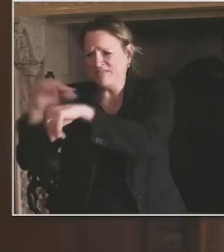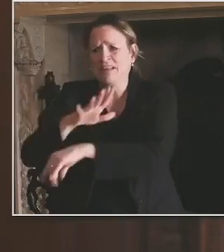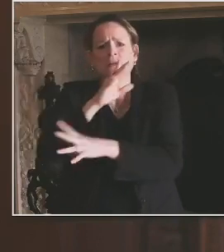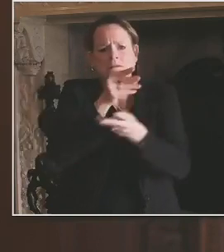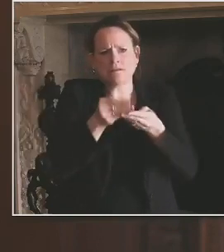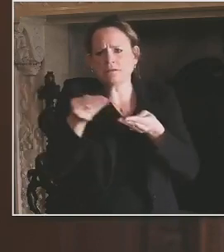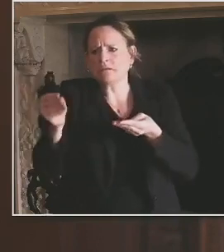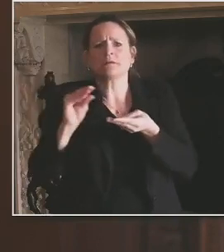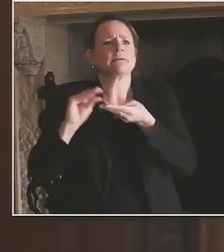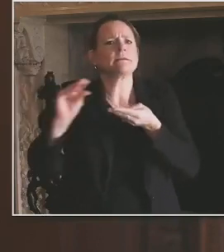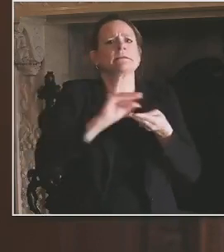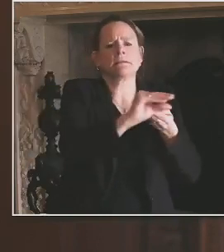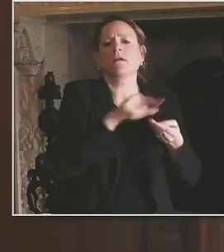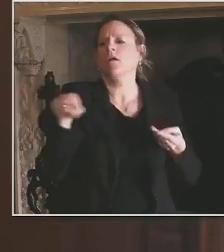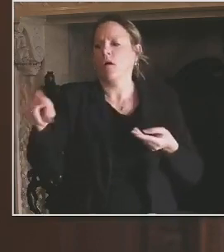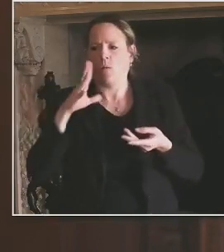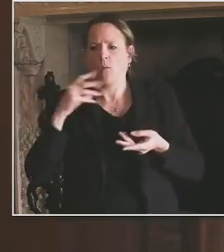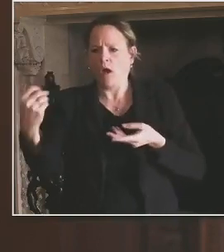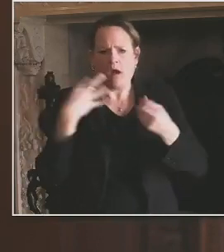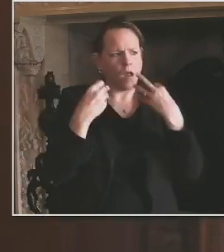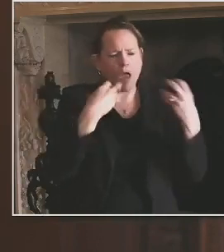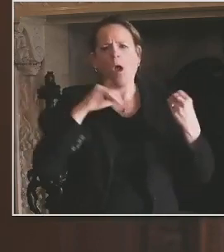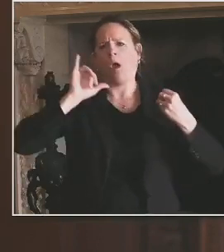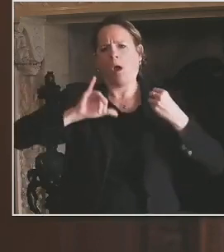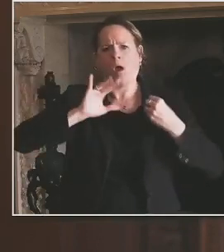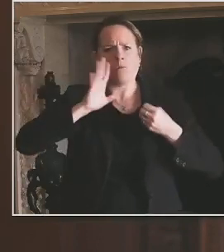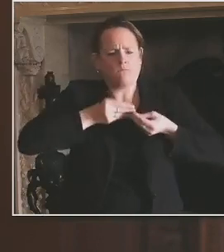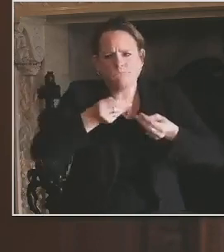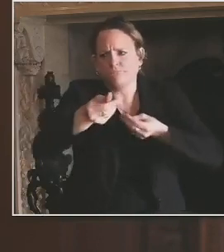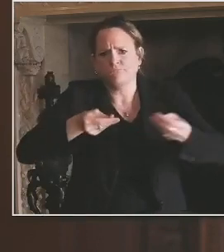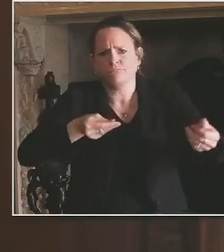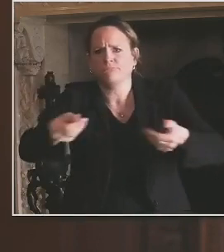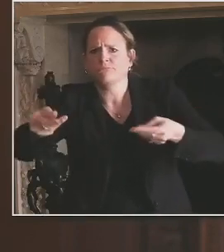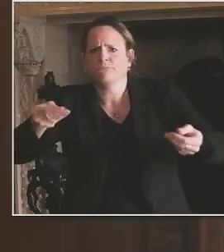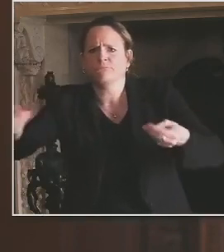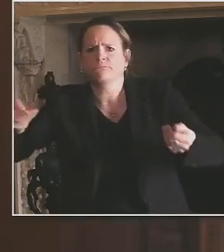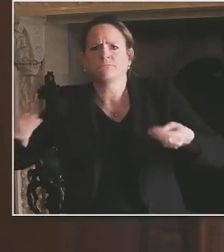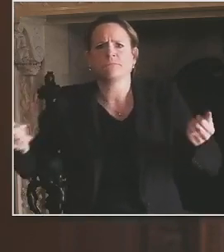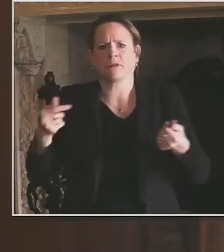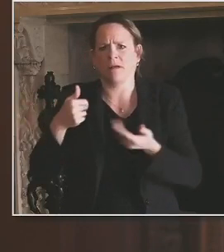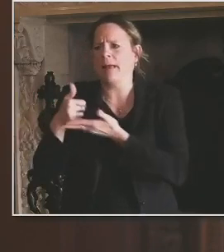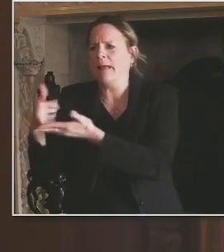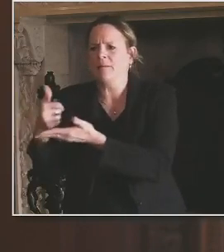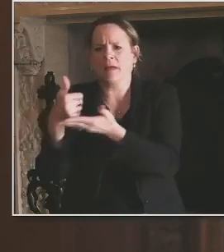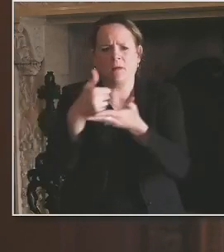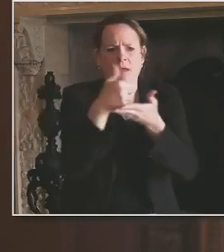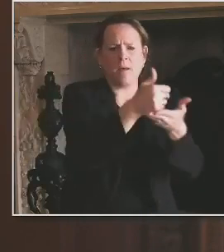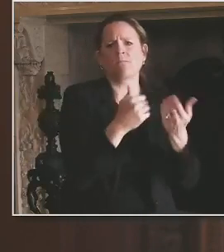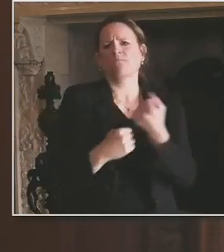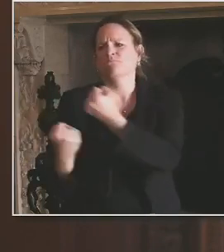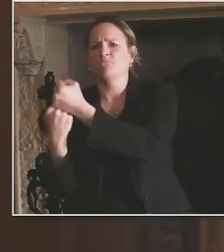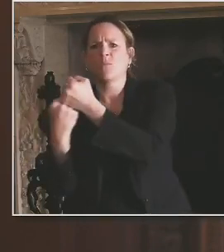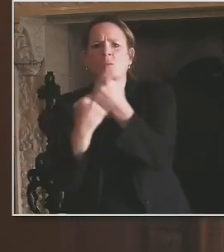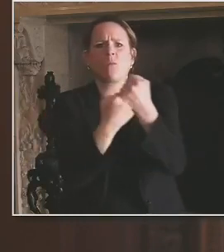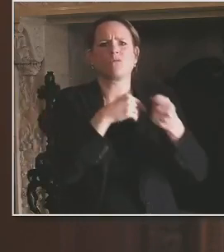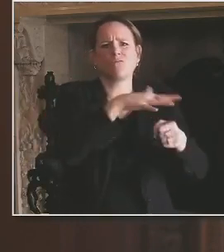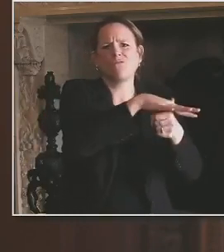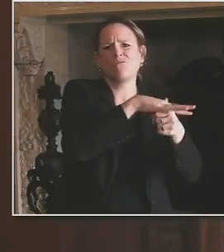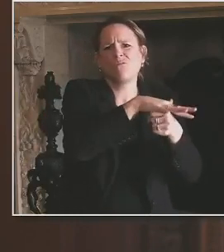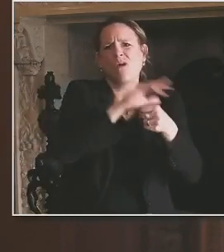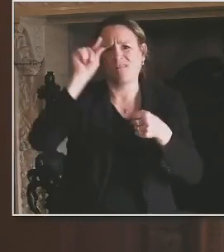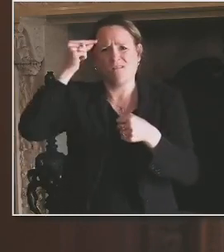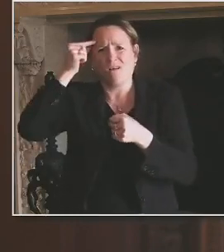will shortly follow so our local government partners on the front lines can continue supporting their communities and promoting